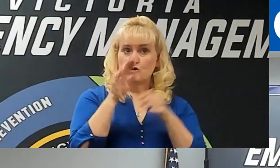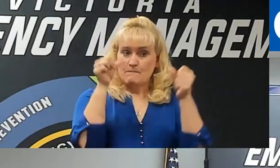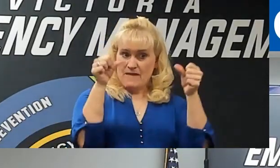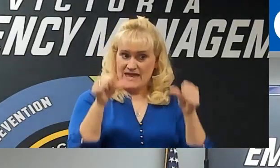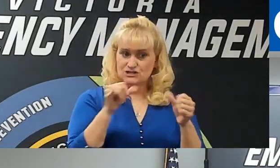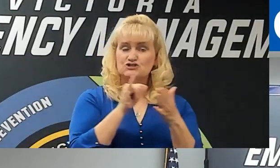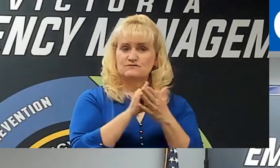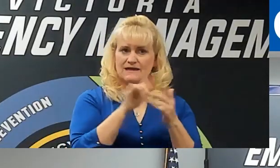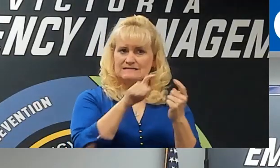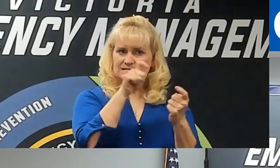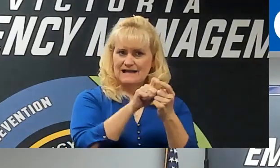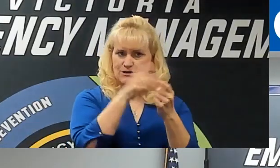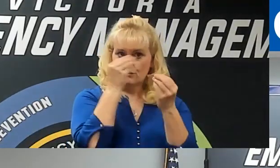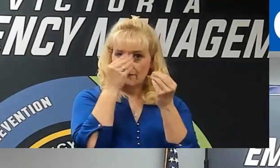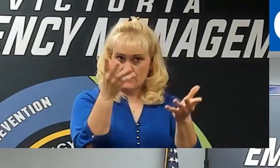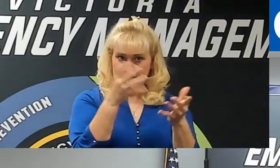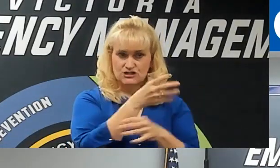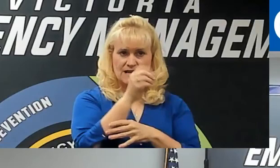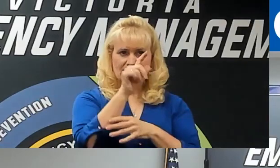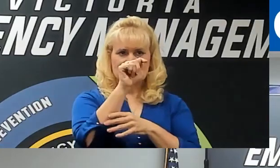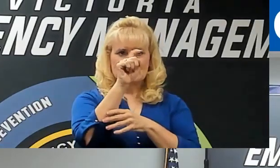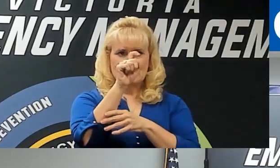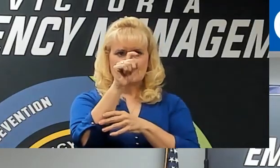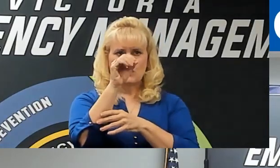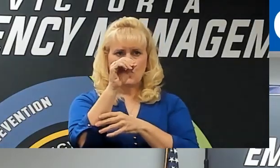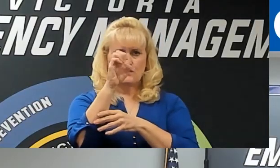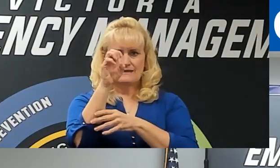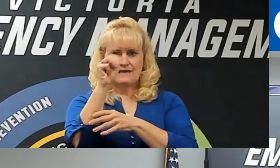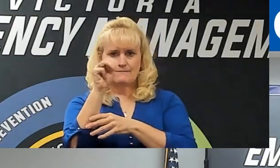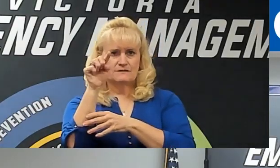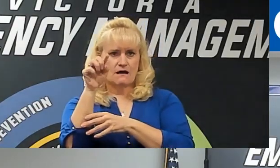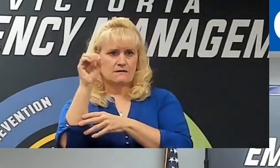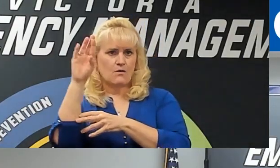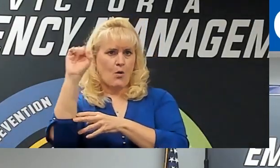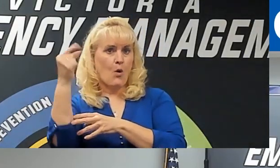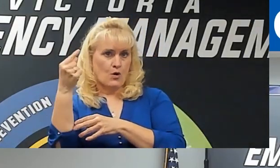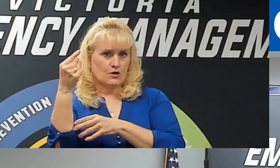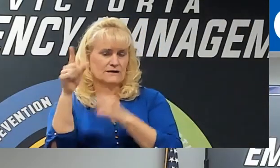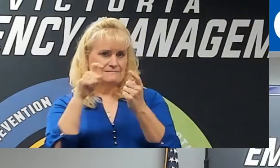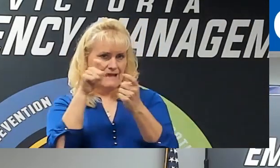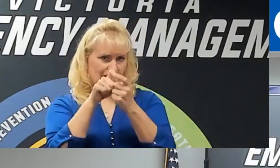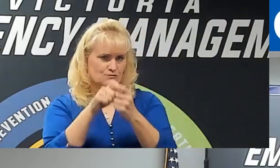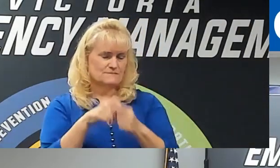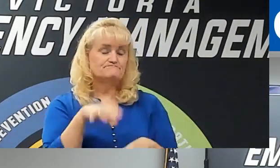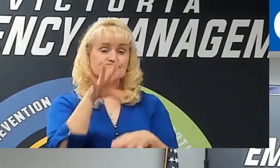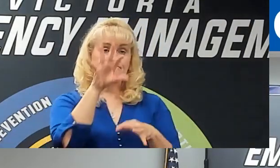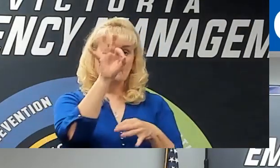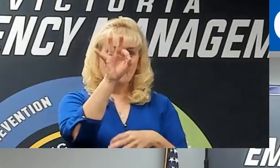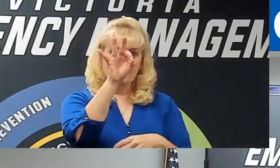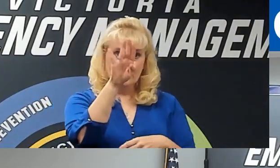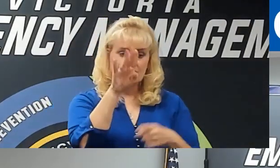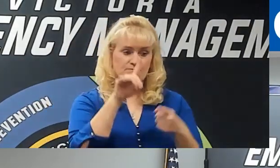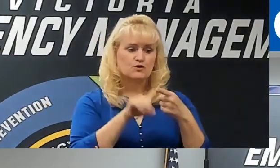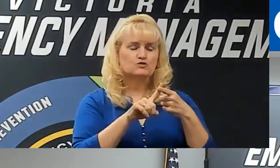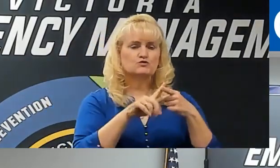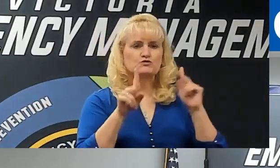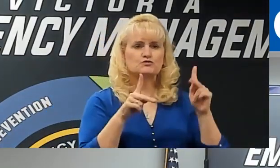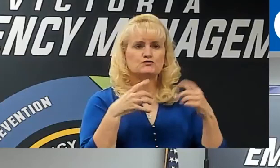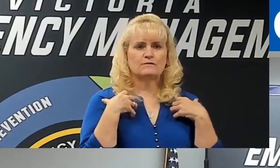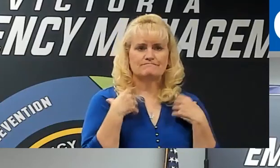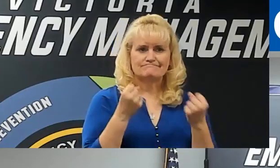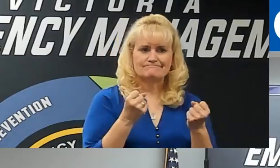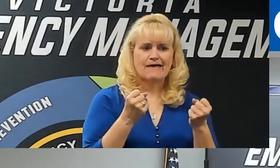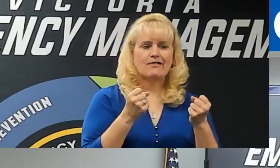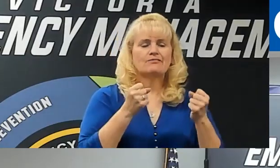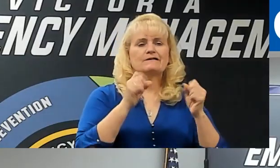accurate information, as well as victoriatxoem.org. You can go on Facebook, like I said, to the Victoria County Public Health Department for the